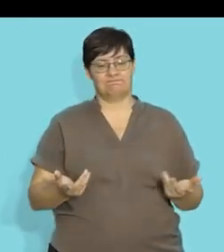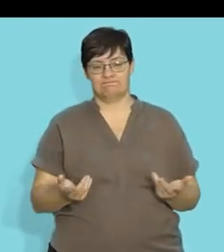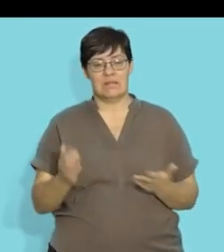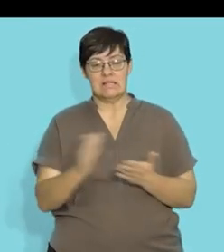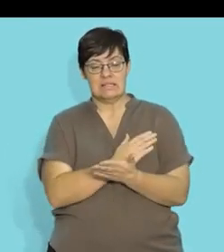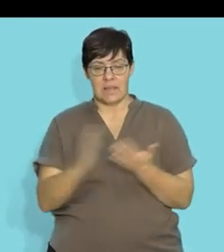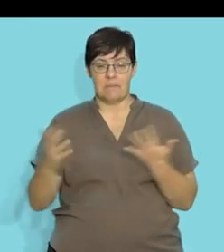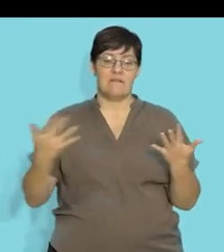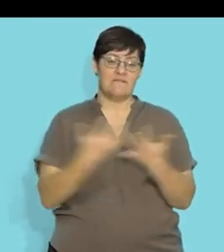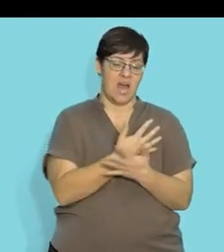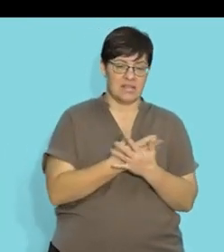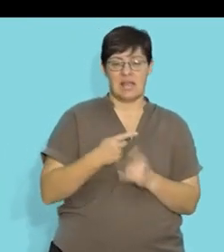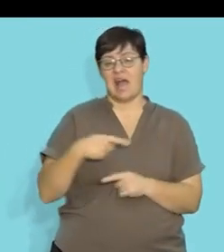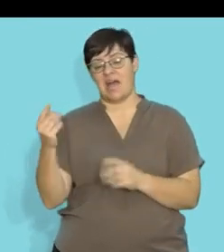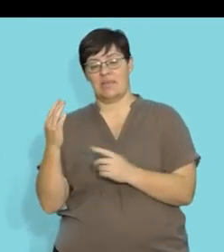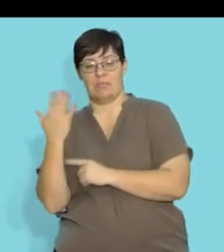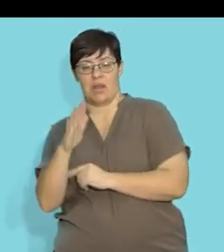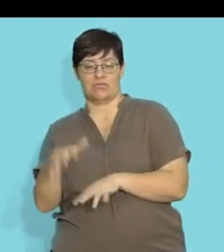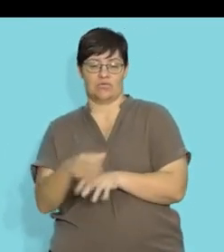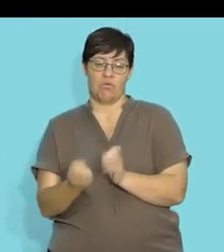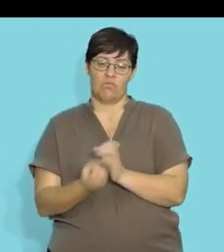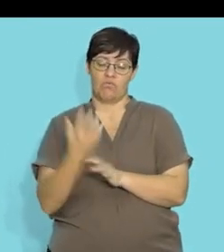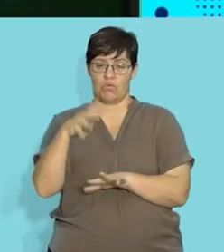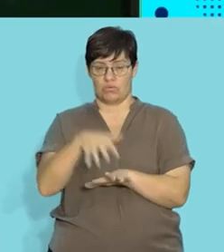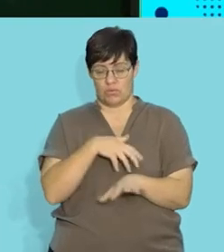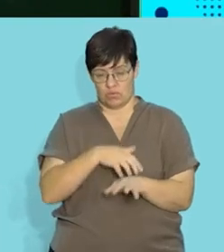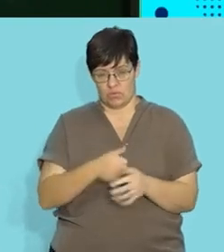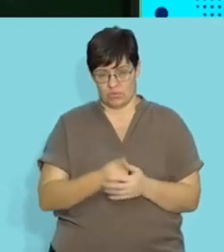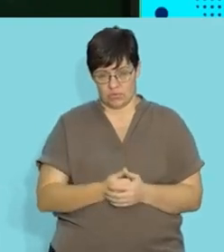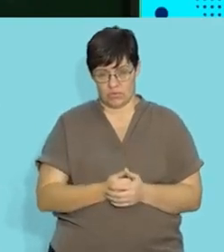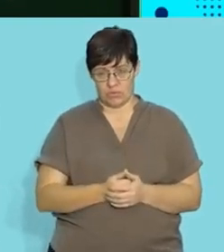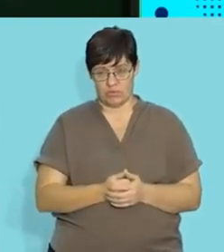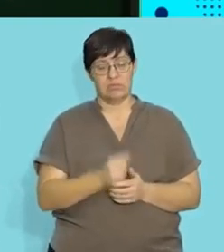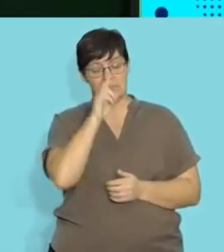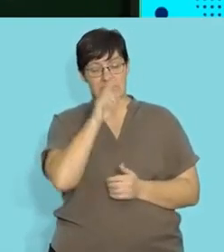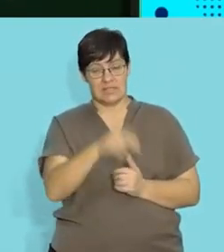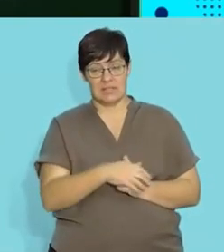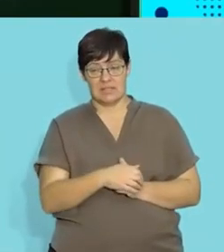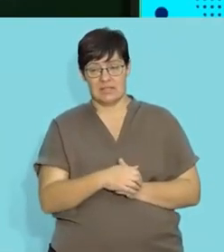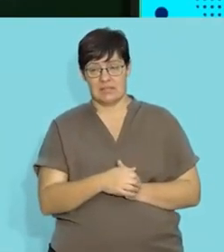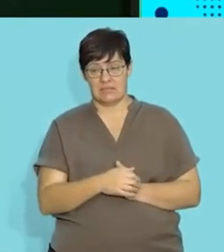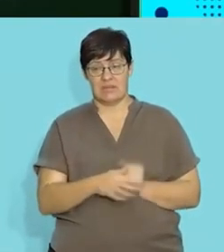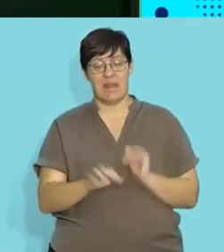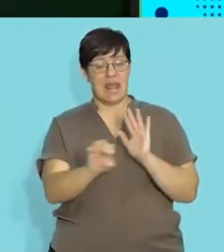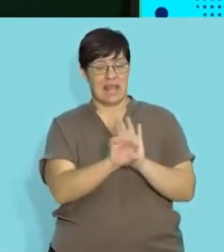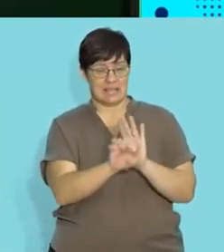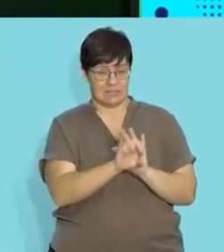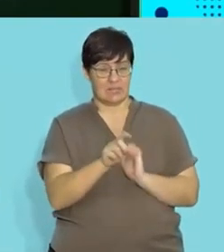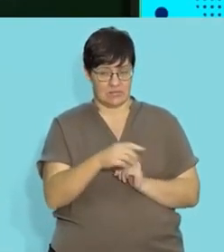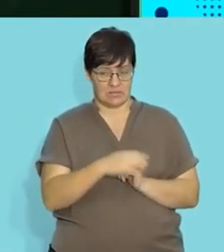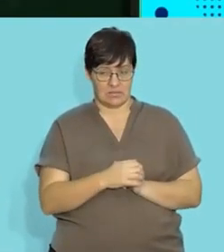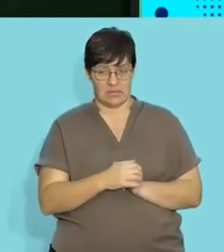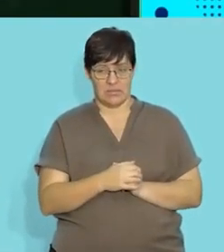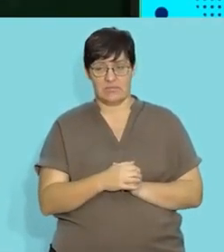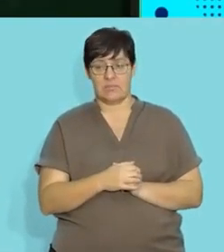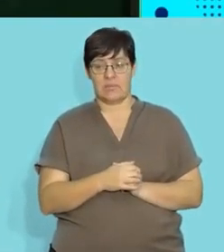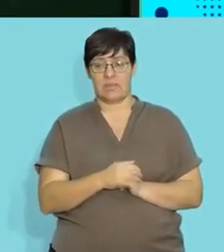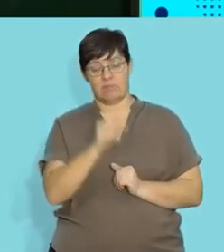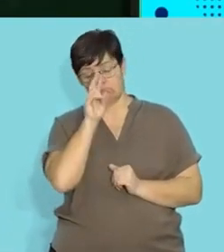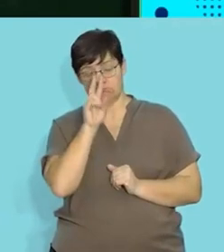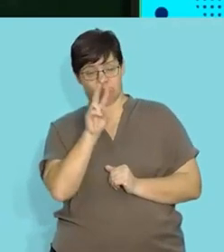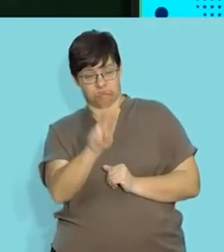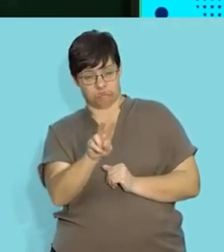will grow faster than others. Now, it's important that at this point we recognize, I've got an example of a bamboo shoot here, and if you